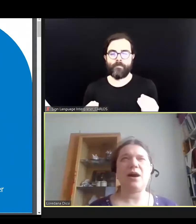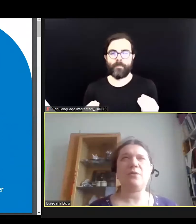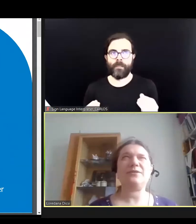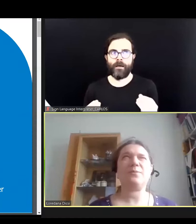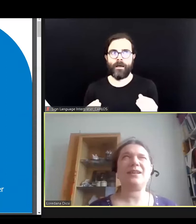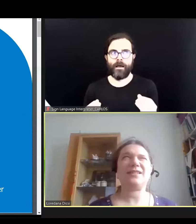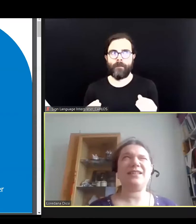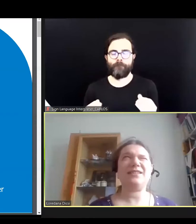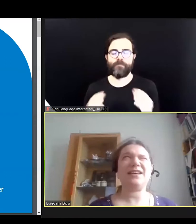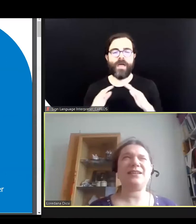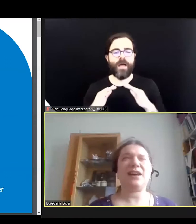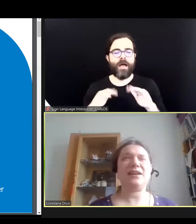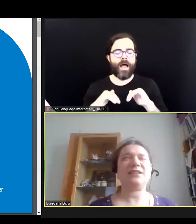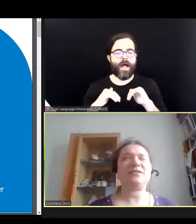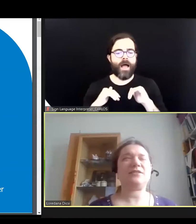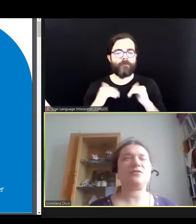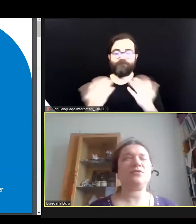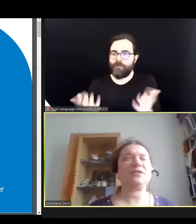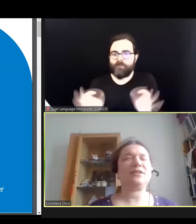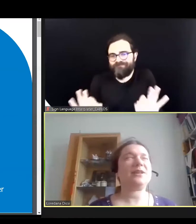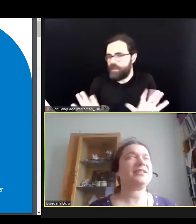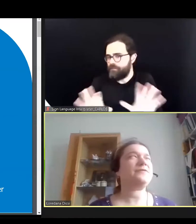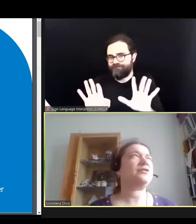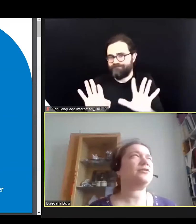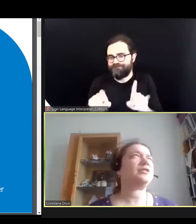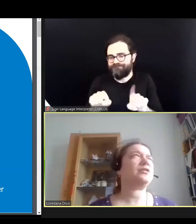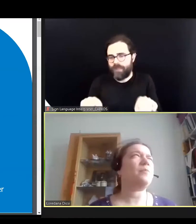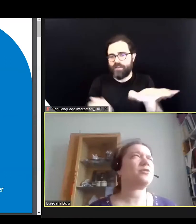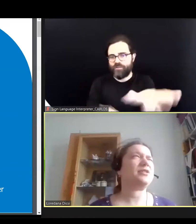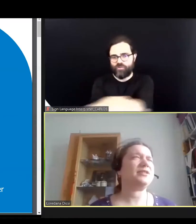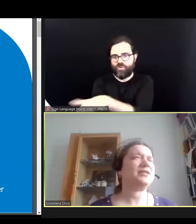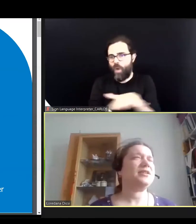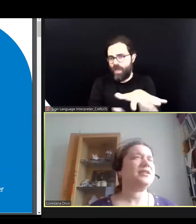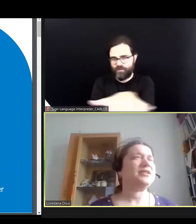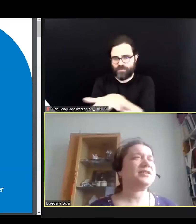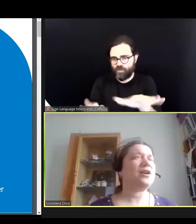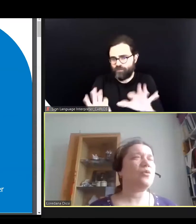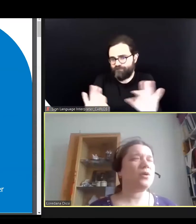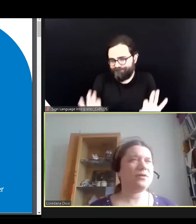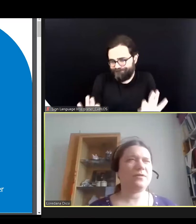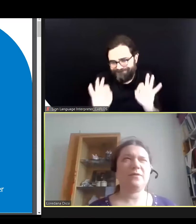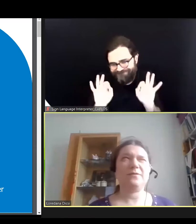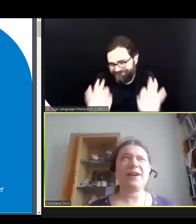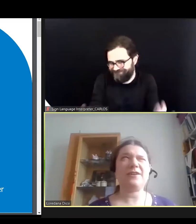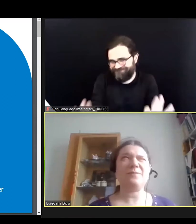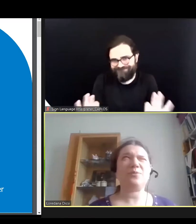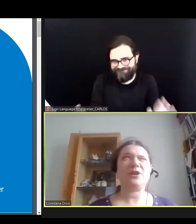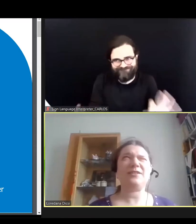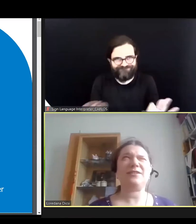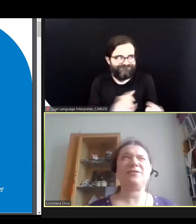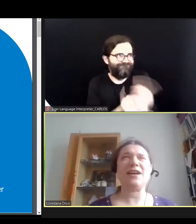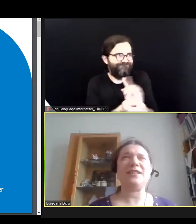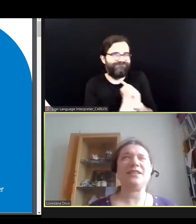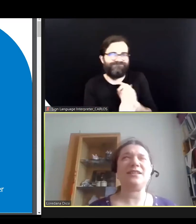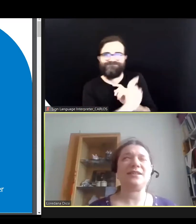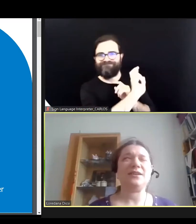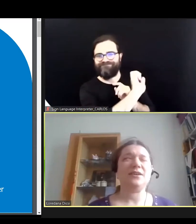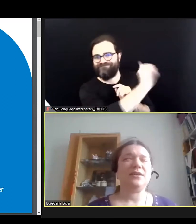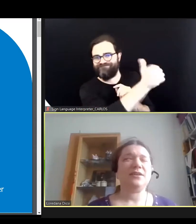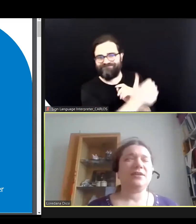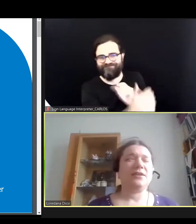how it was. And then in other schools there was even not options. So very important,